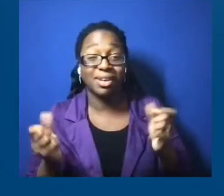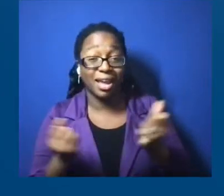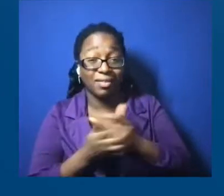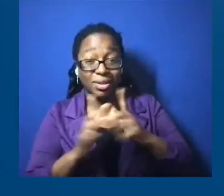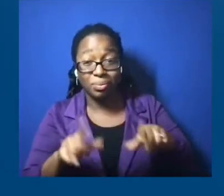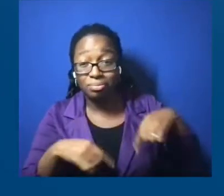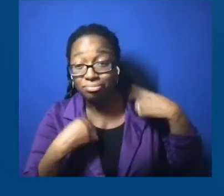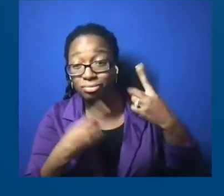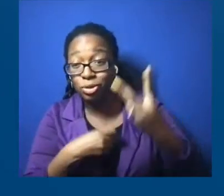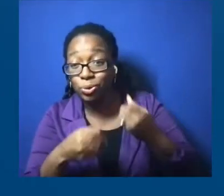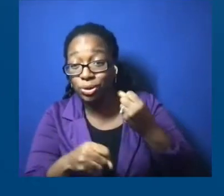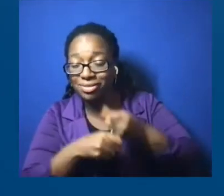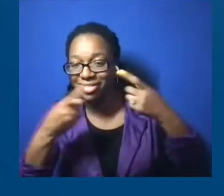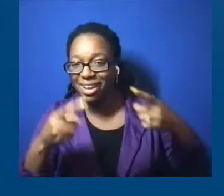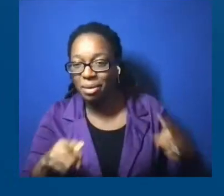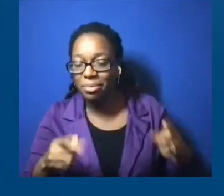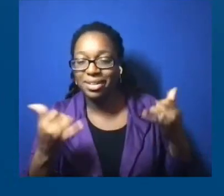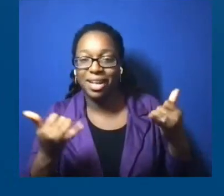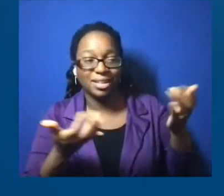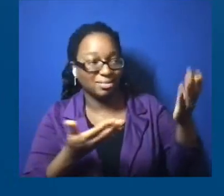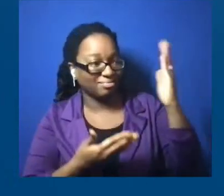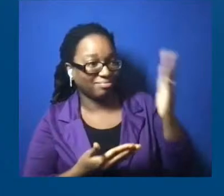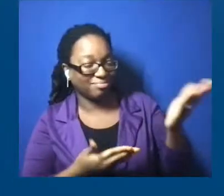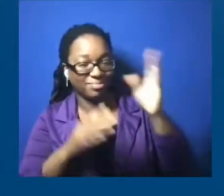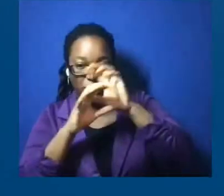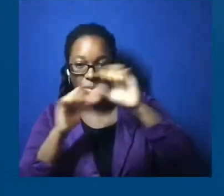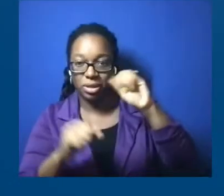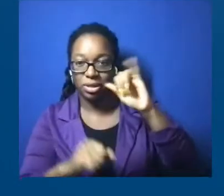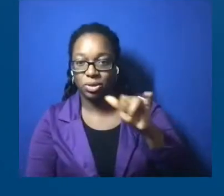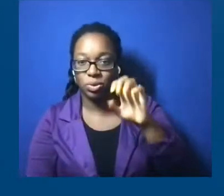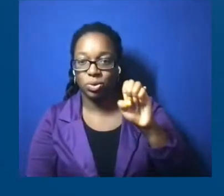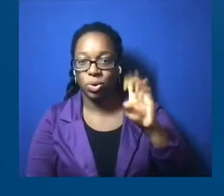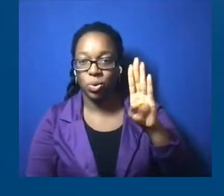years. Let's give an organizer's welcome to President Joe Biden.